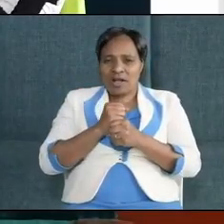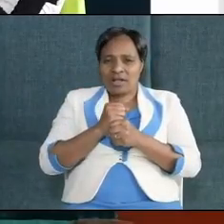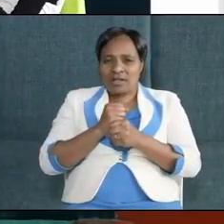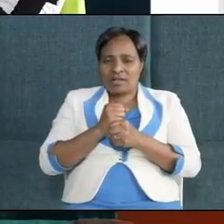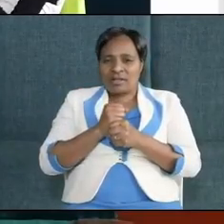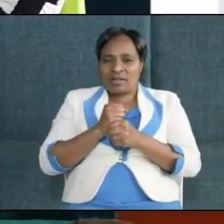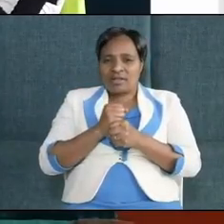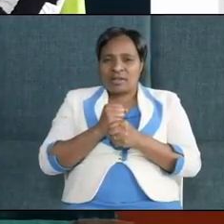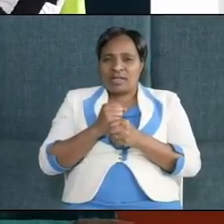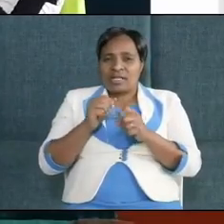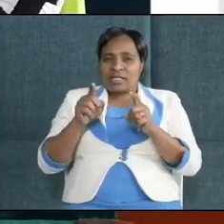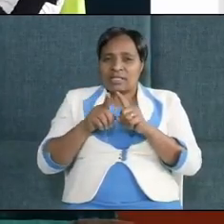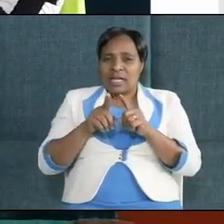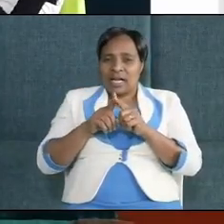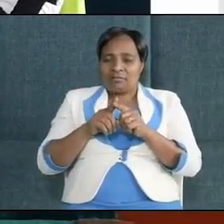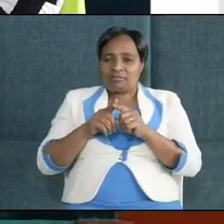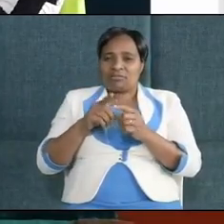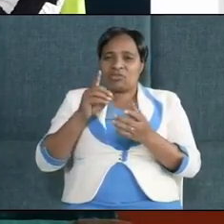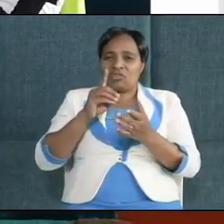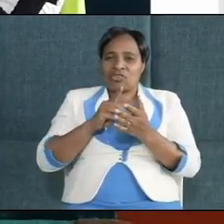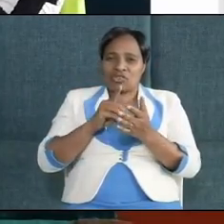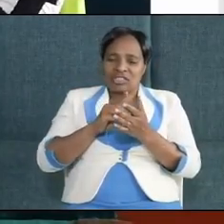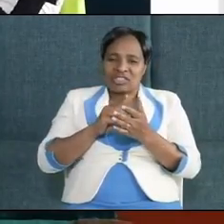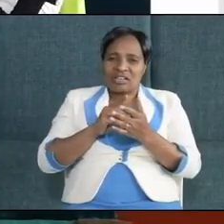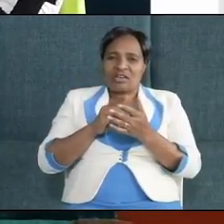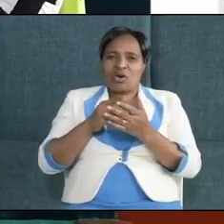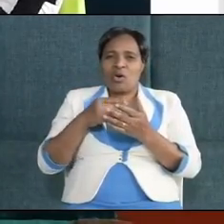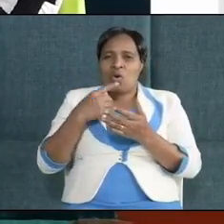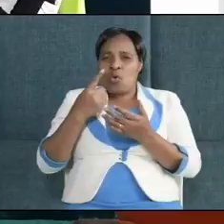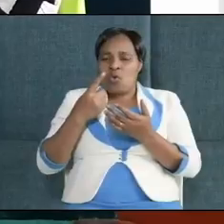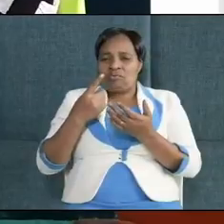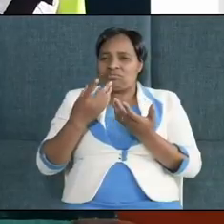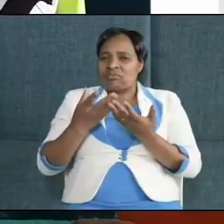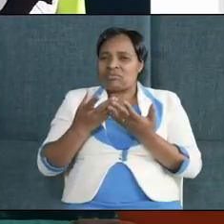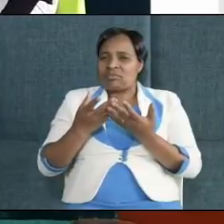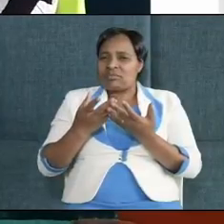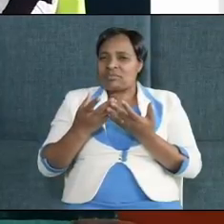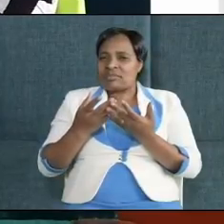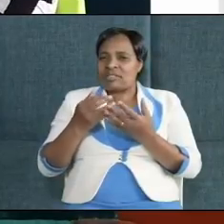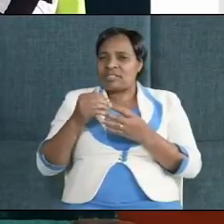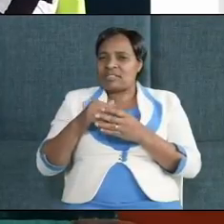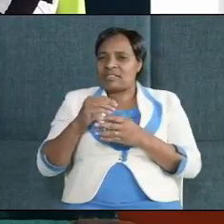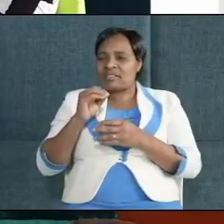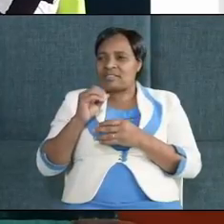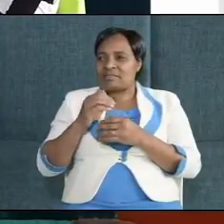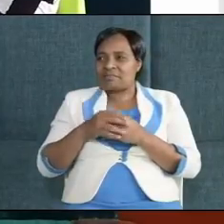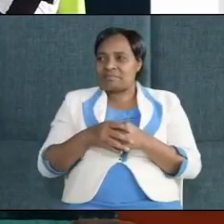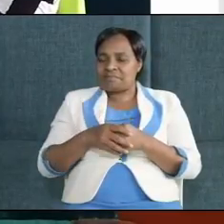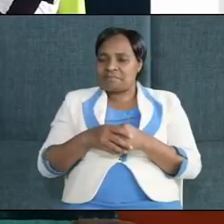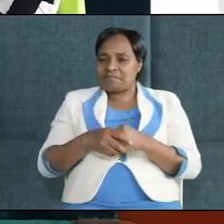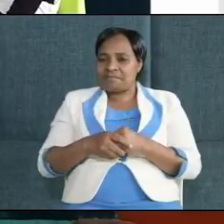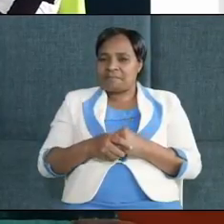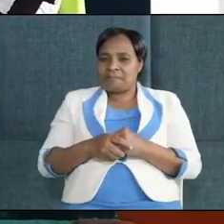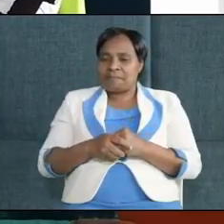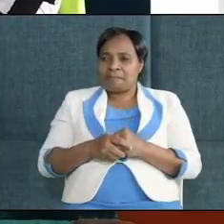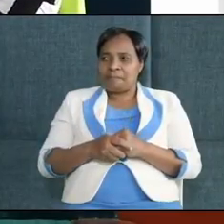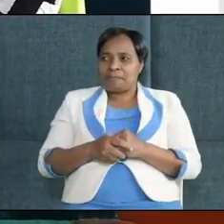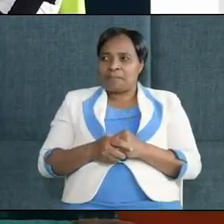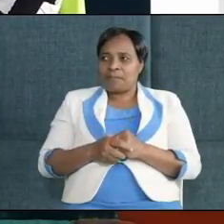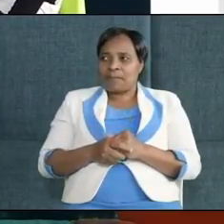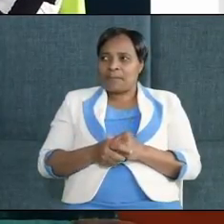and Eve, do you know they were not just sitting under a tree the whole day or basking in the sun? They were gardeners and